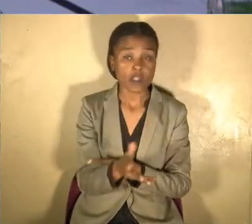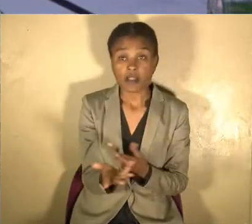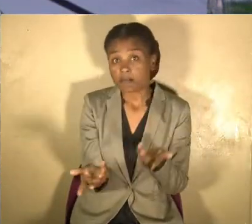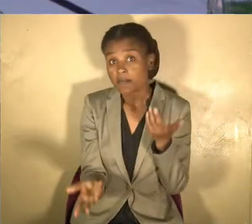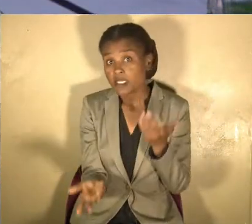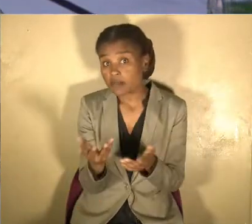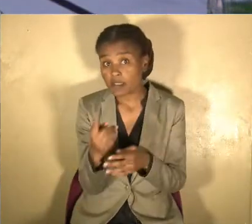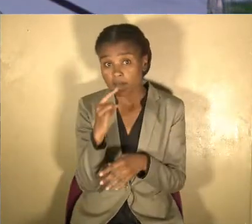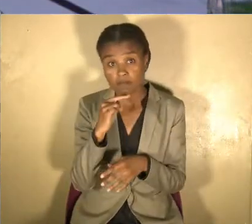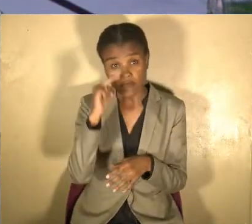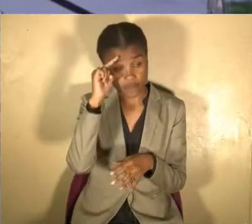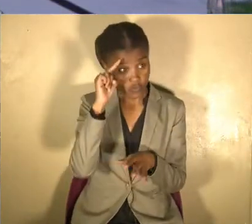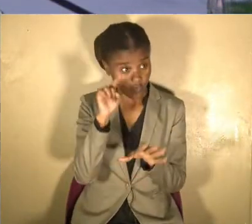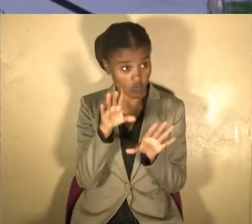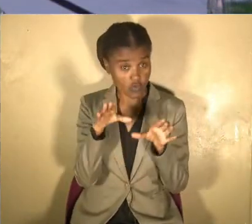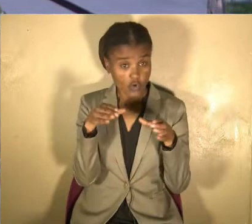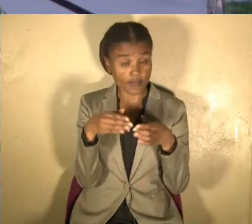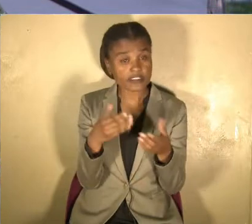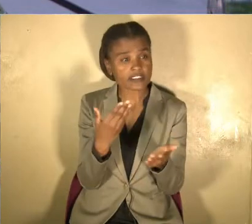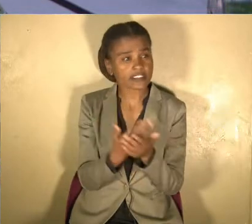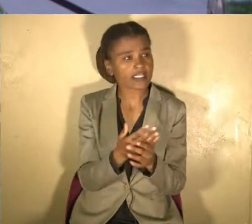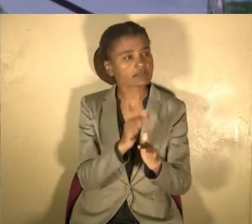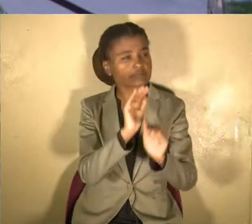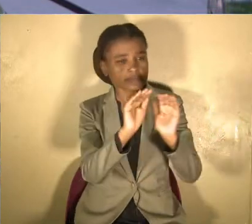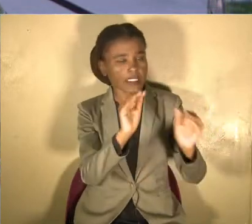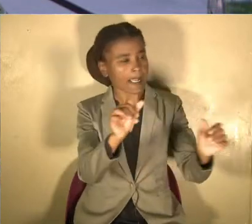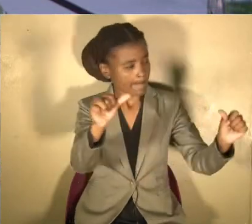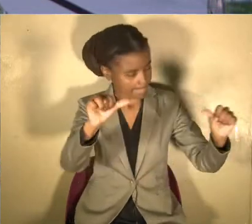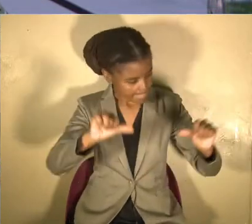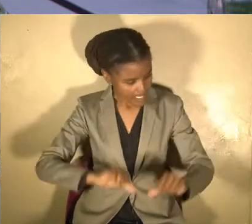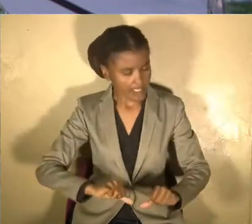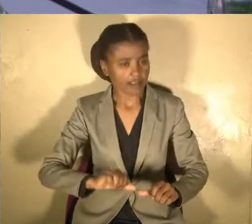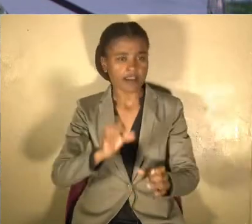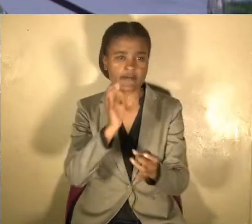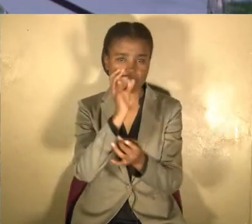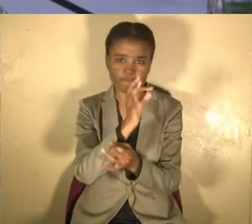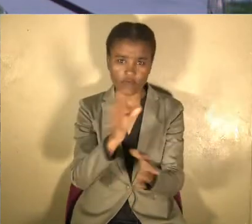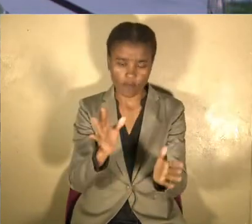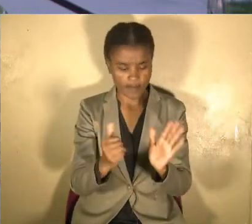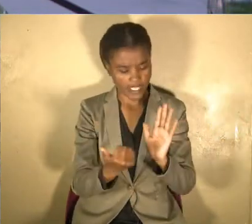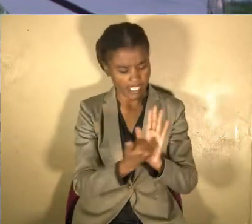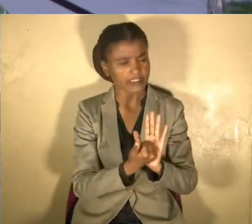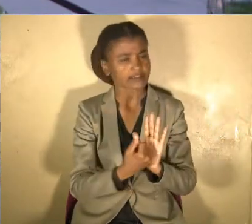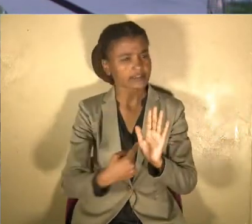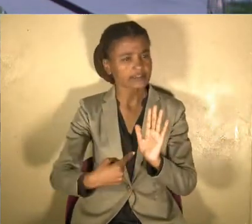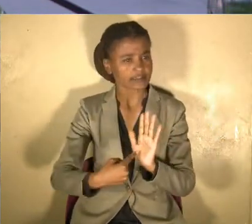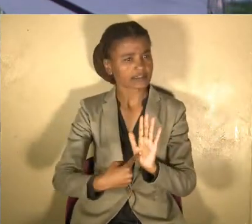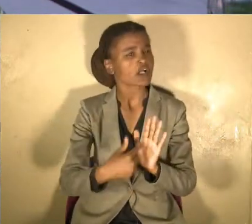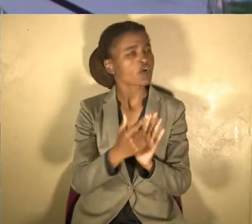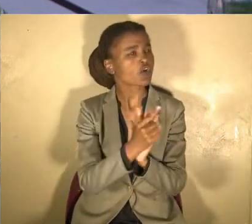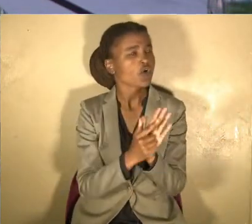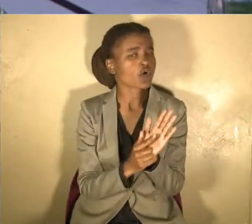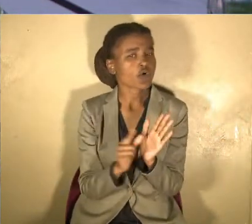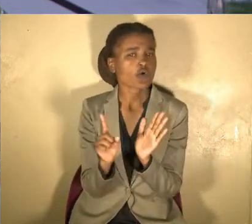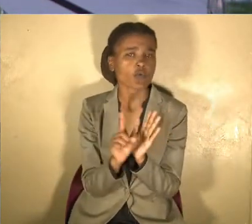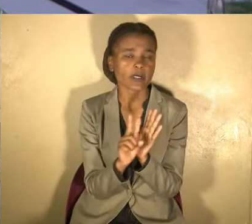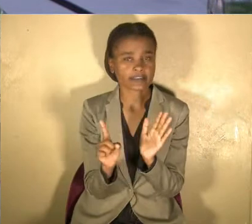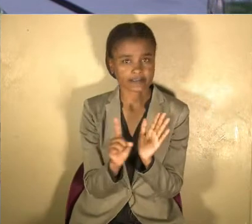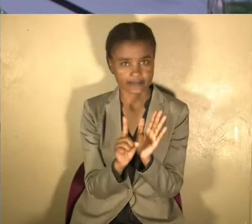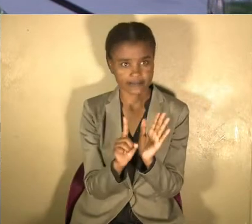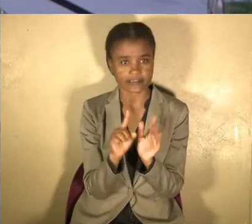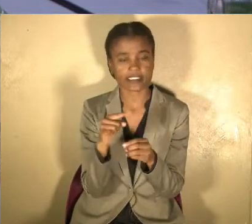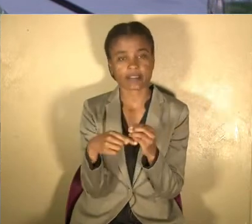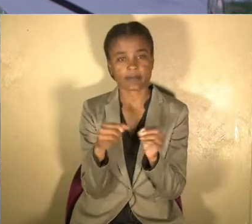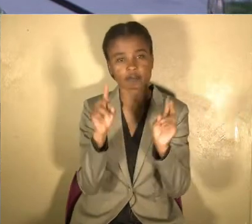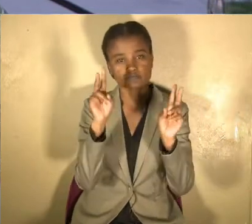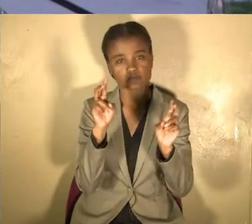call you again for a feedback session to tell you what actually is the act of law in terms of the children's